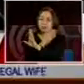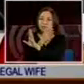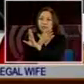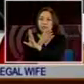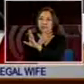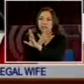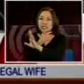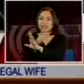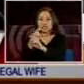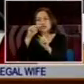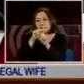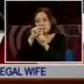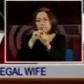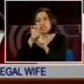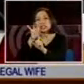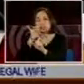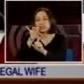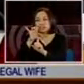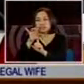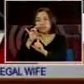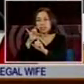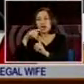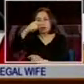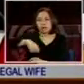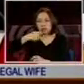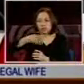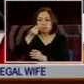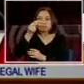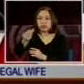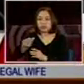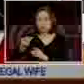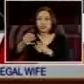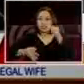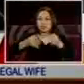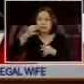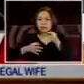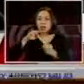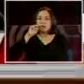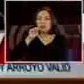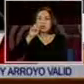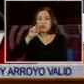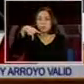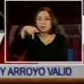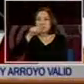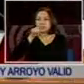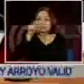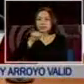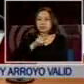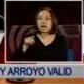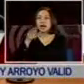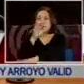of November 18, at na-raffle kay Judge Mupas, at nung mga bandang hapon po